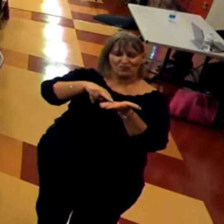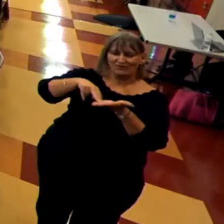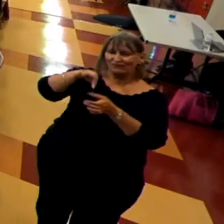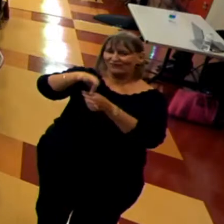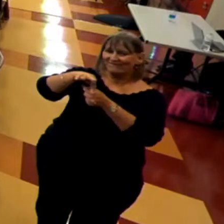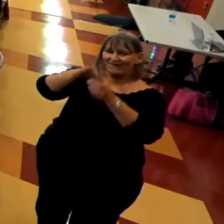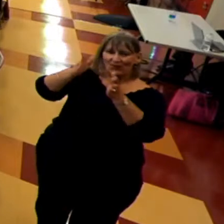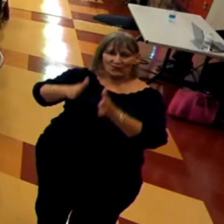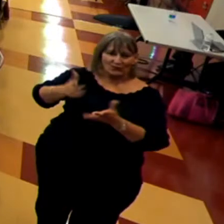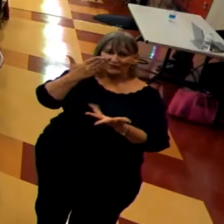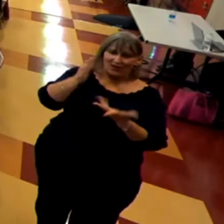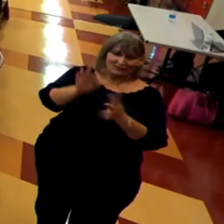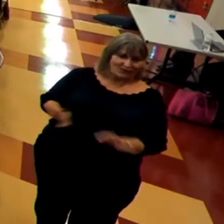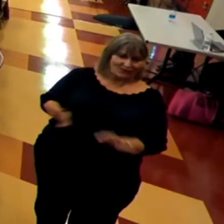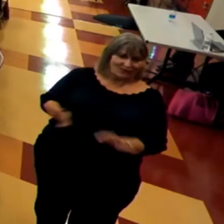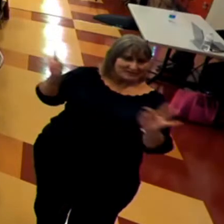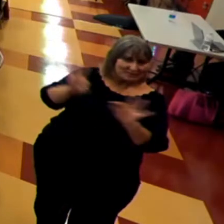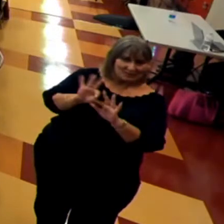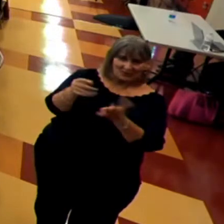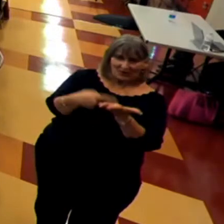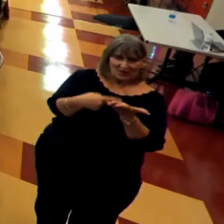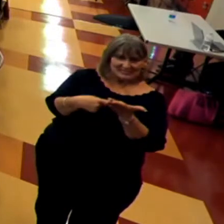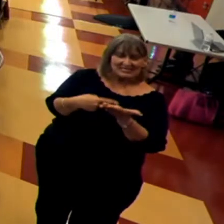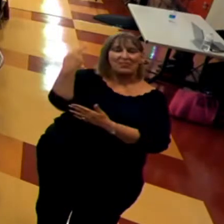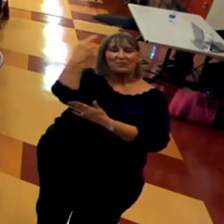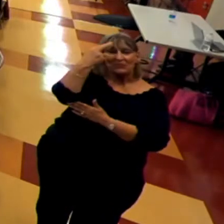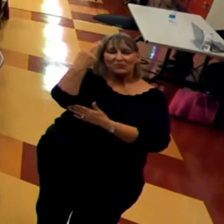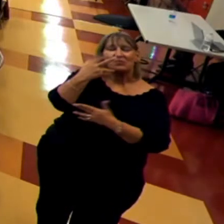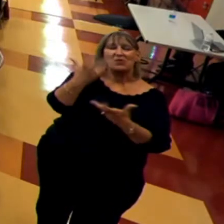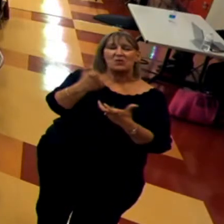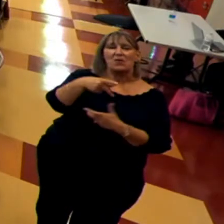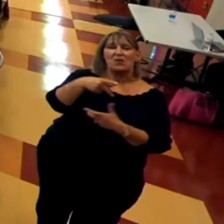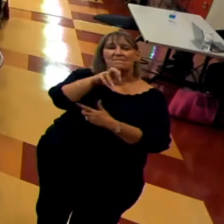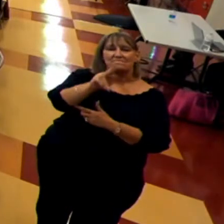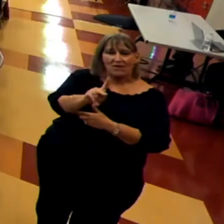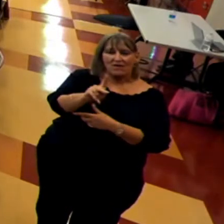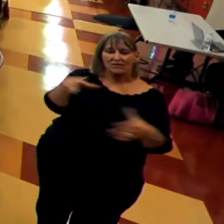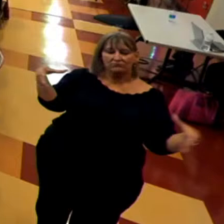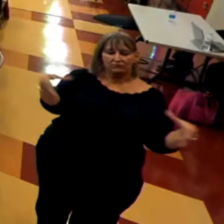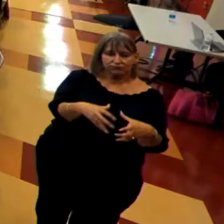to this discussion, but that's why we did this.